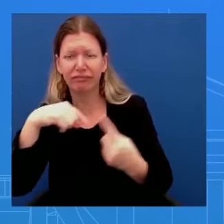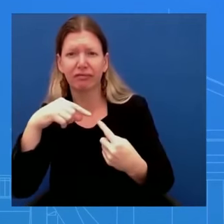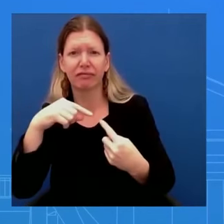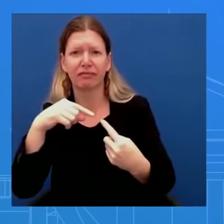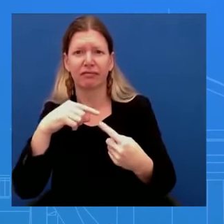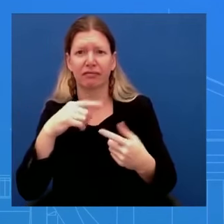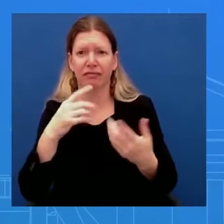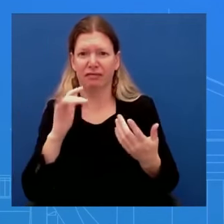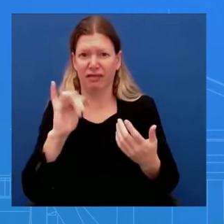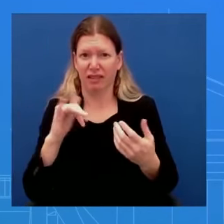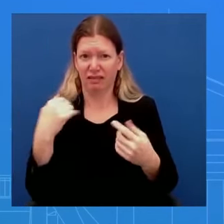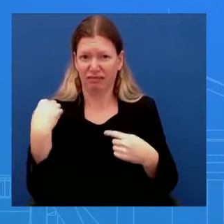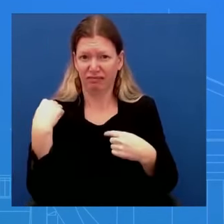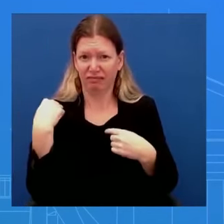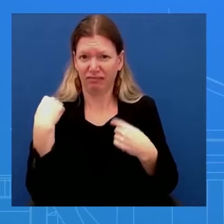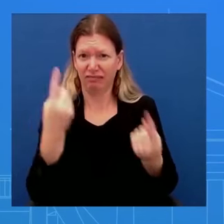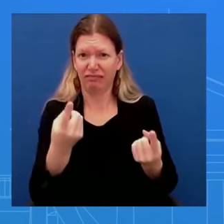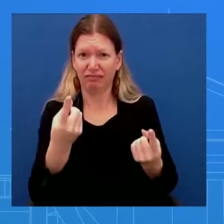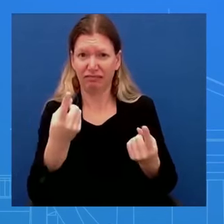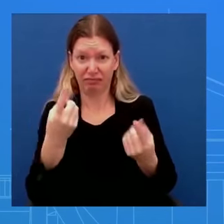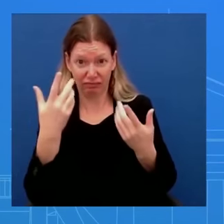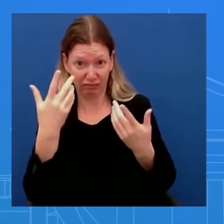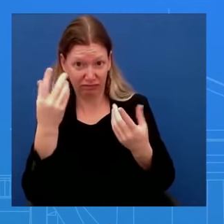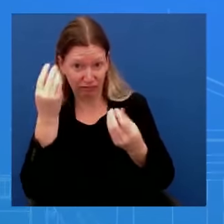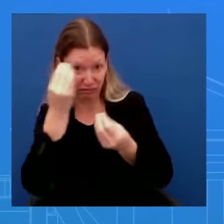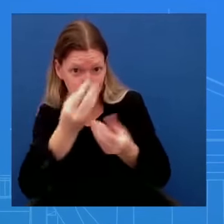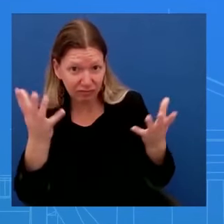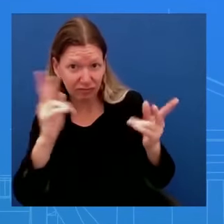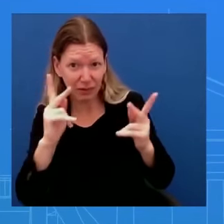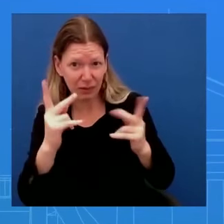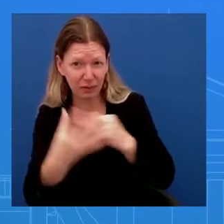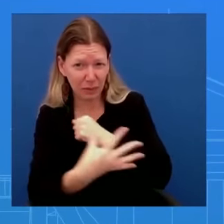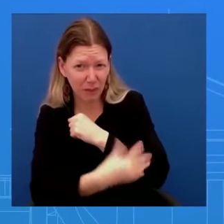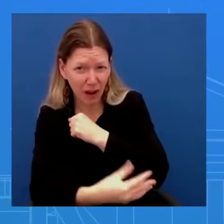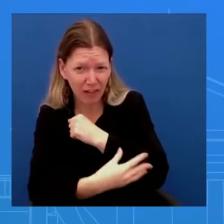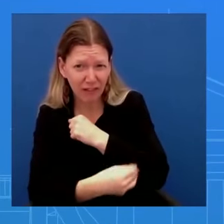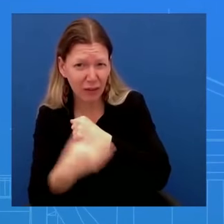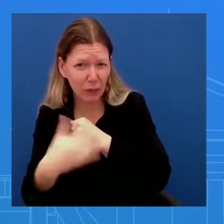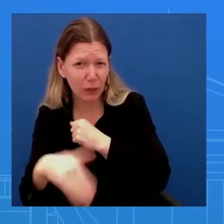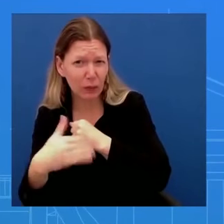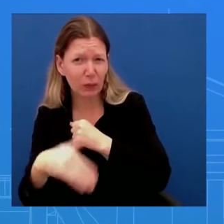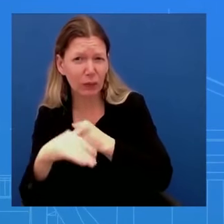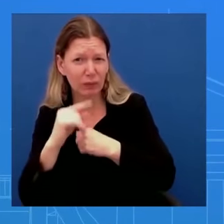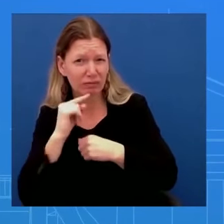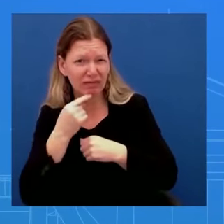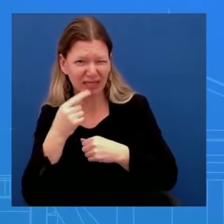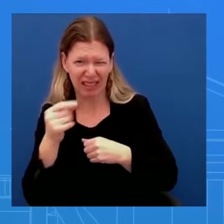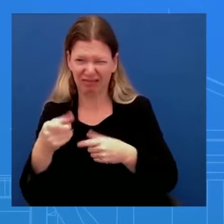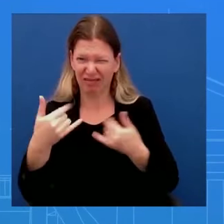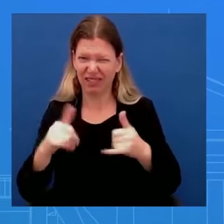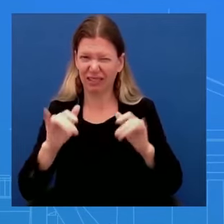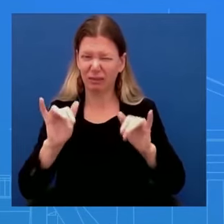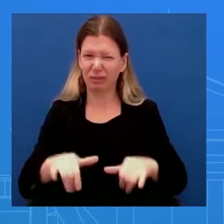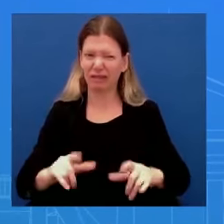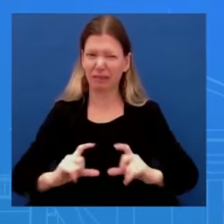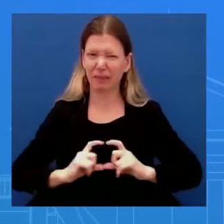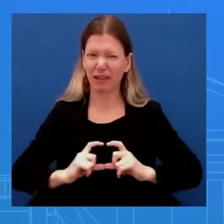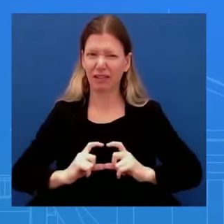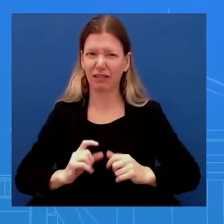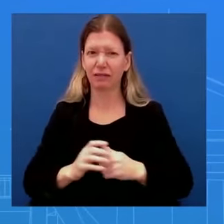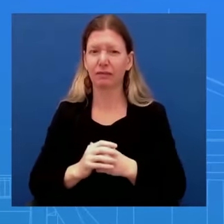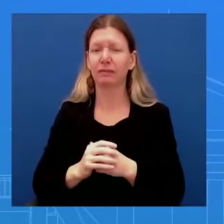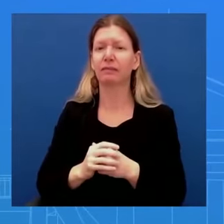and he received Presidential Medal of Freedom. I'll have to take the question. Thank you. You said that